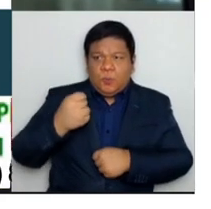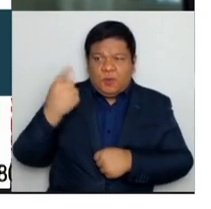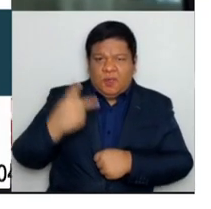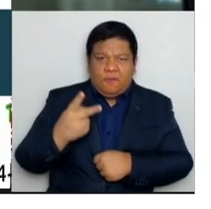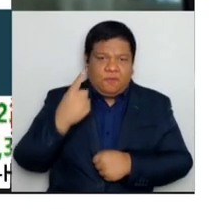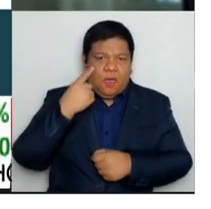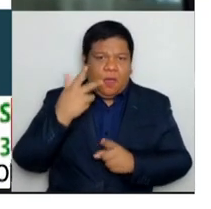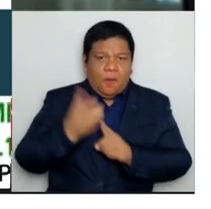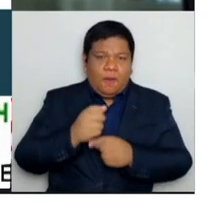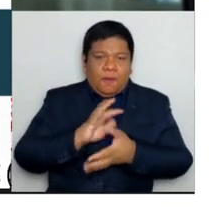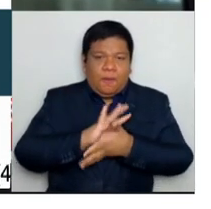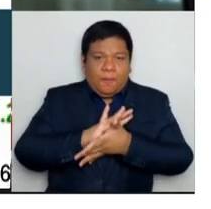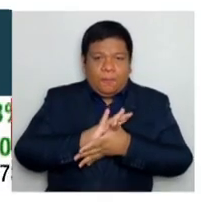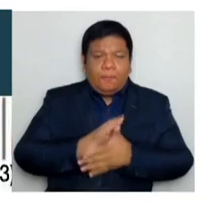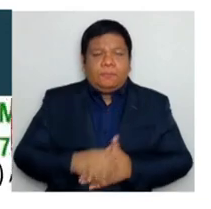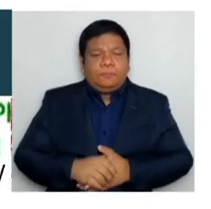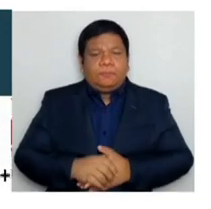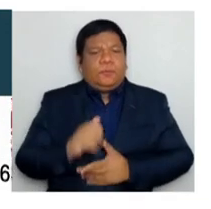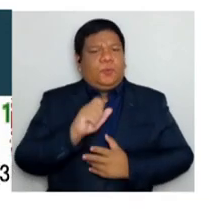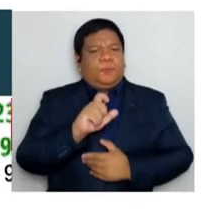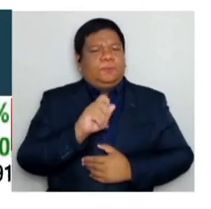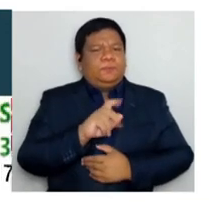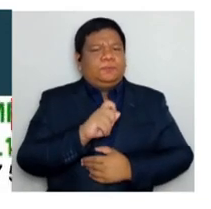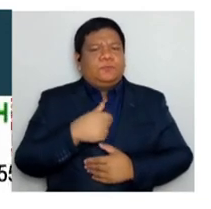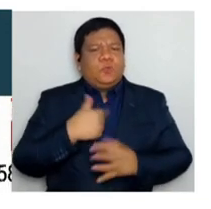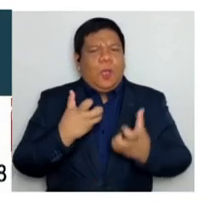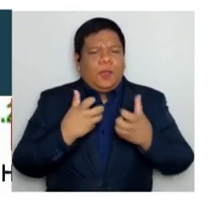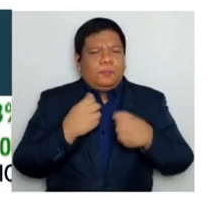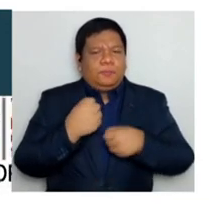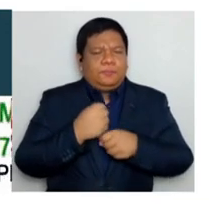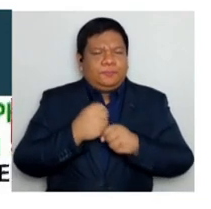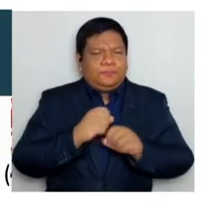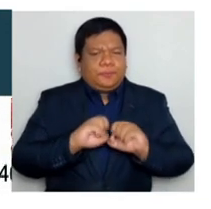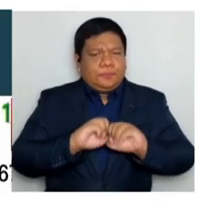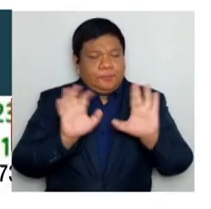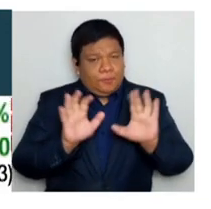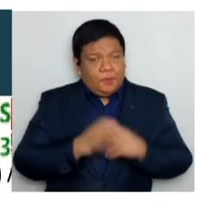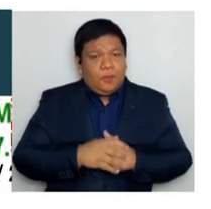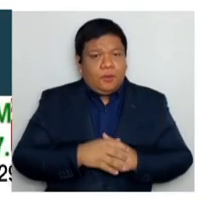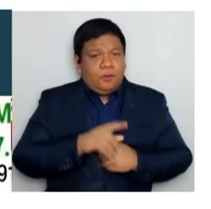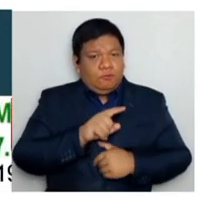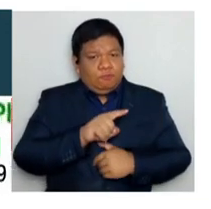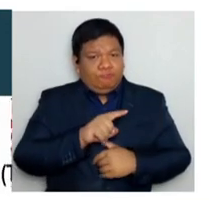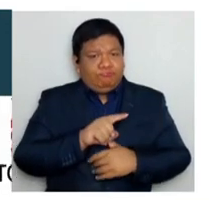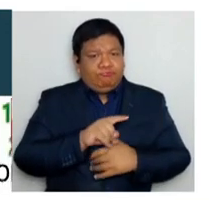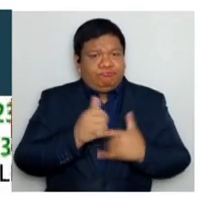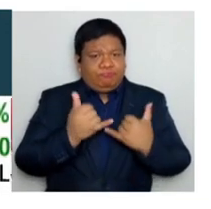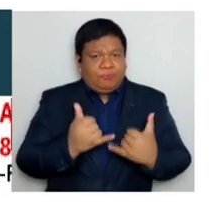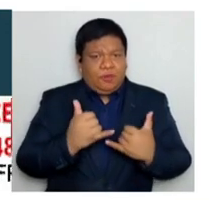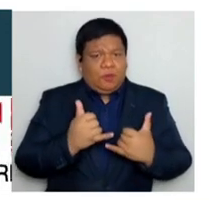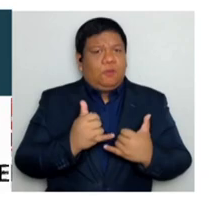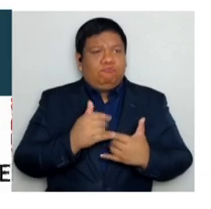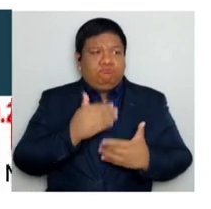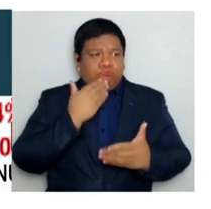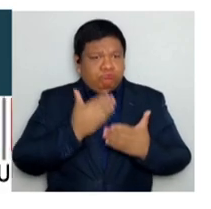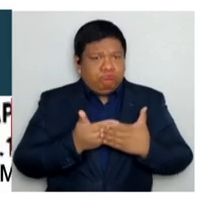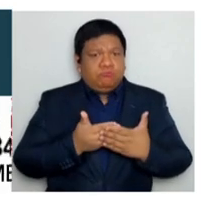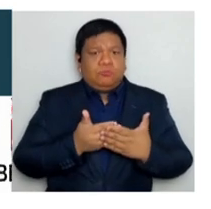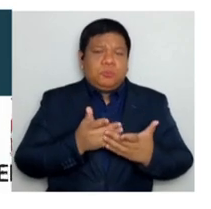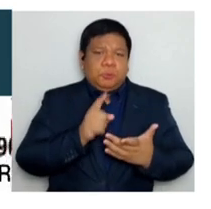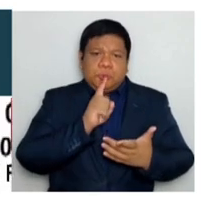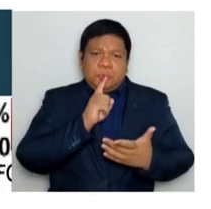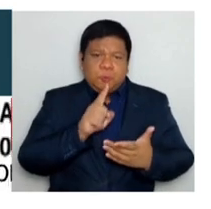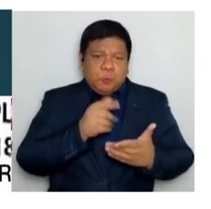Yeah, but Congressman, let me just get this in edgewise. You had the front seat, as you said. You were closest to the